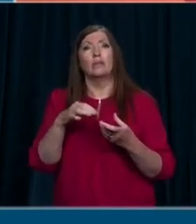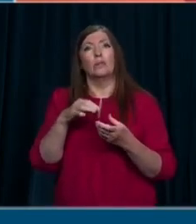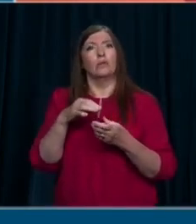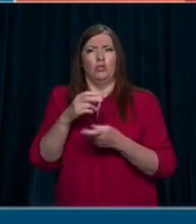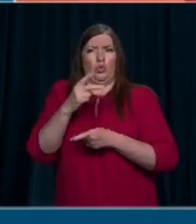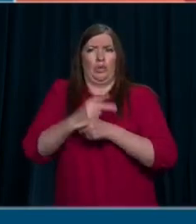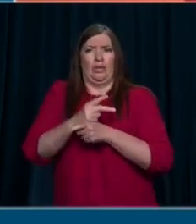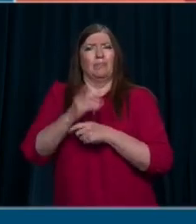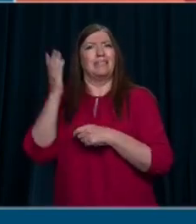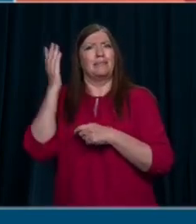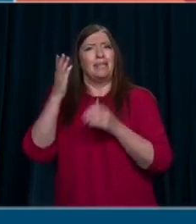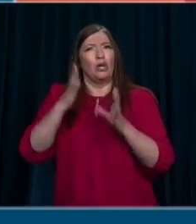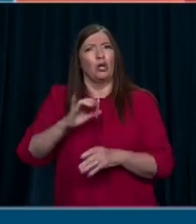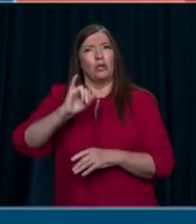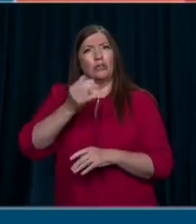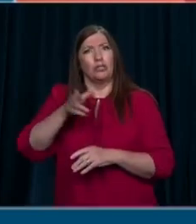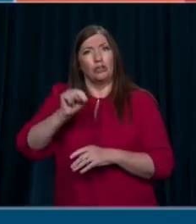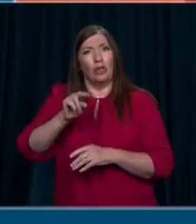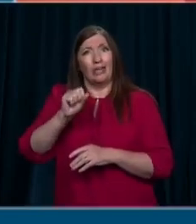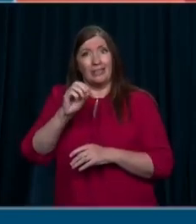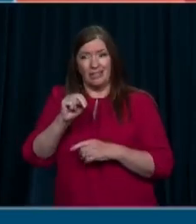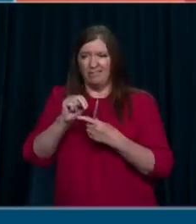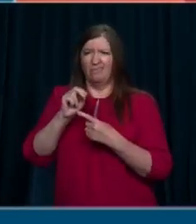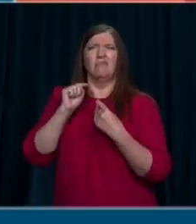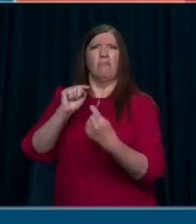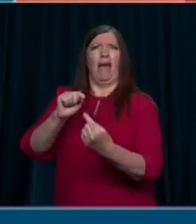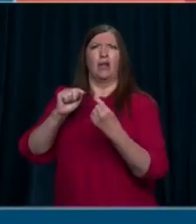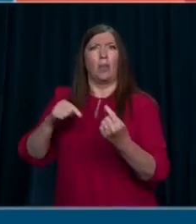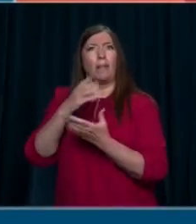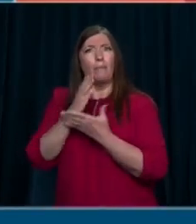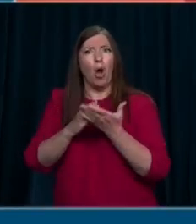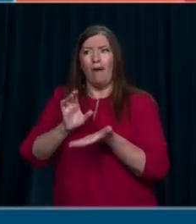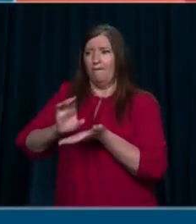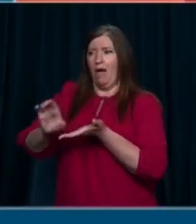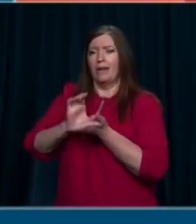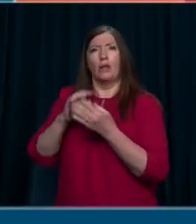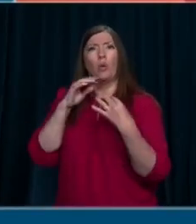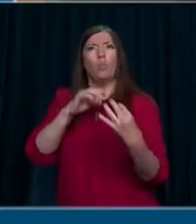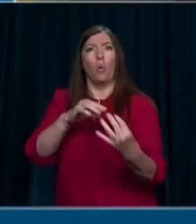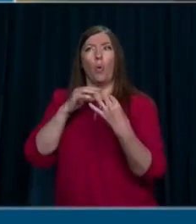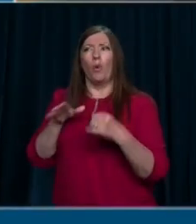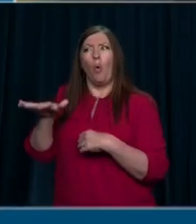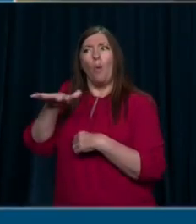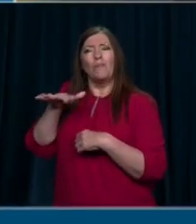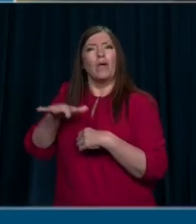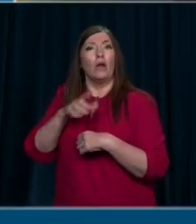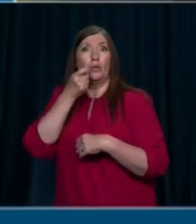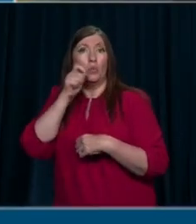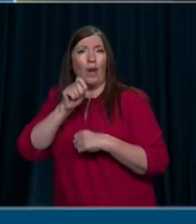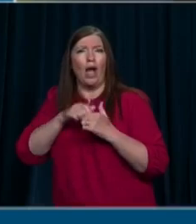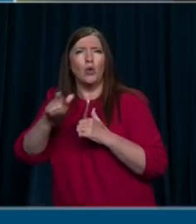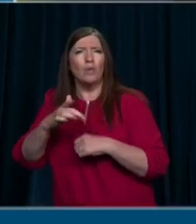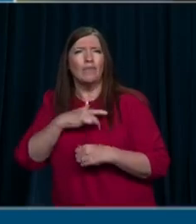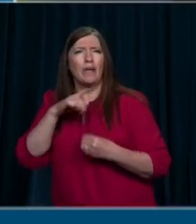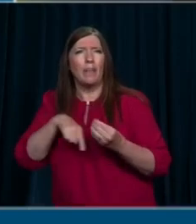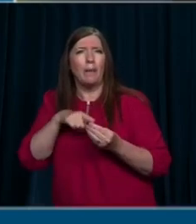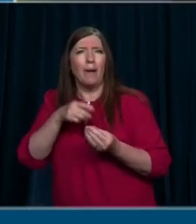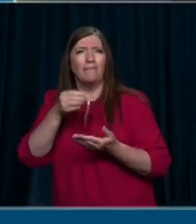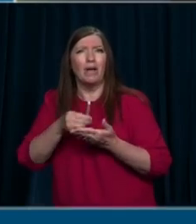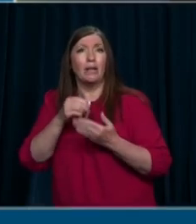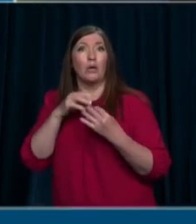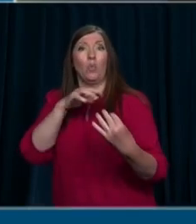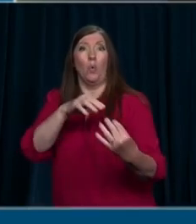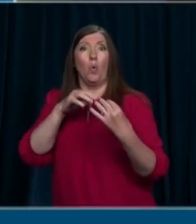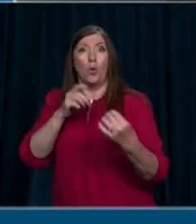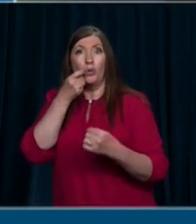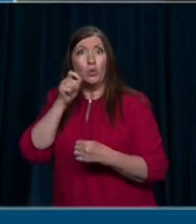Speaker Johnson? The battle on that was partially funding the war in Ukraine. How do you feel about our funding in Ukraine? Do you support